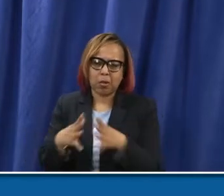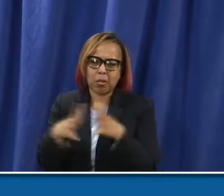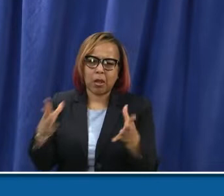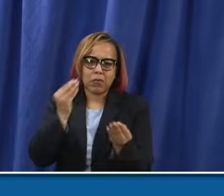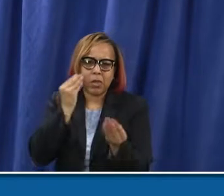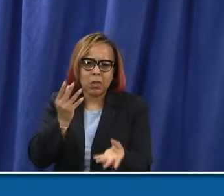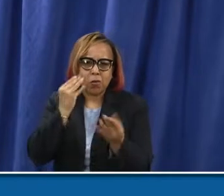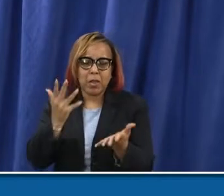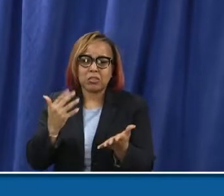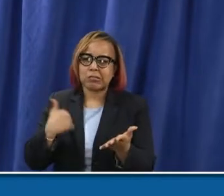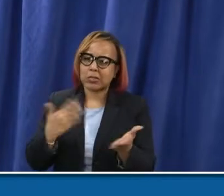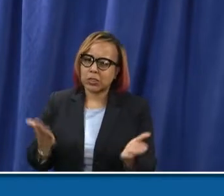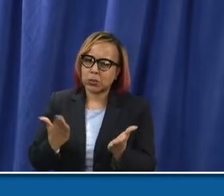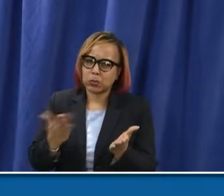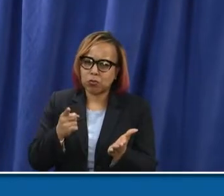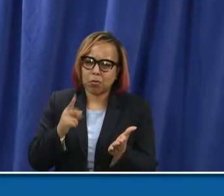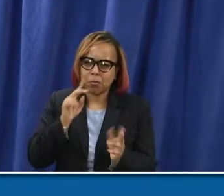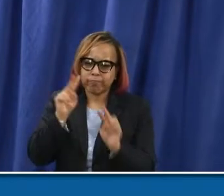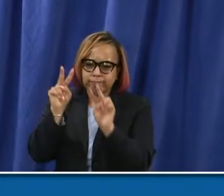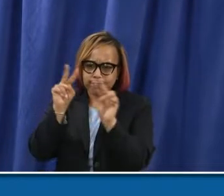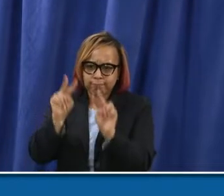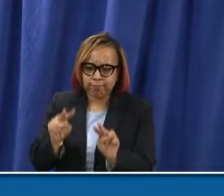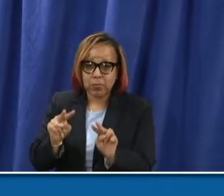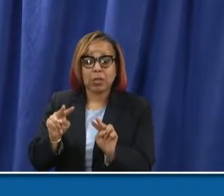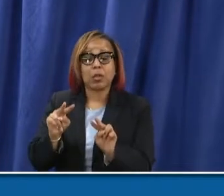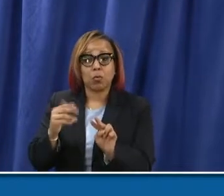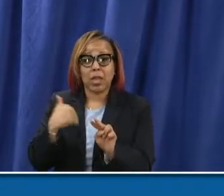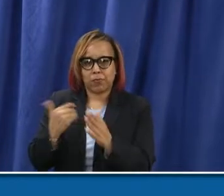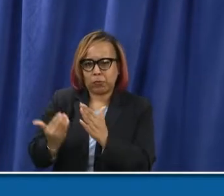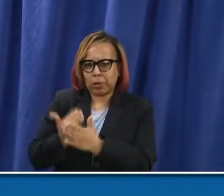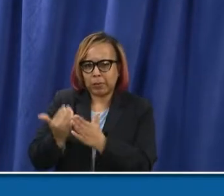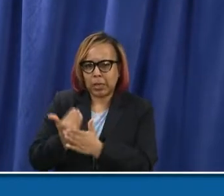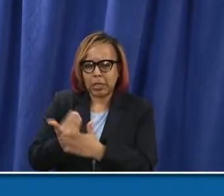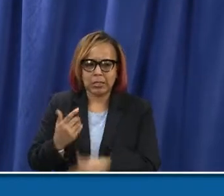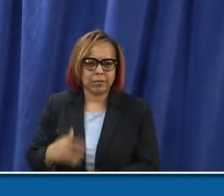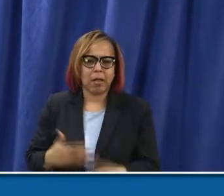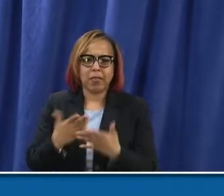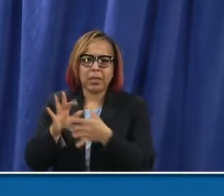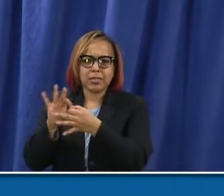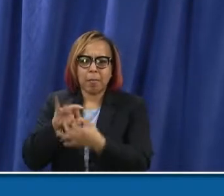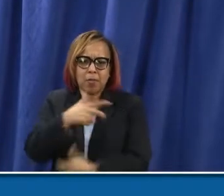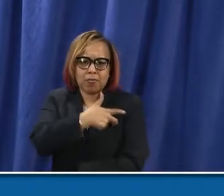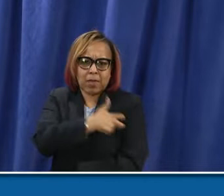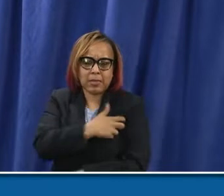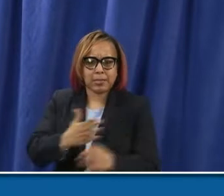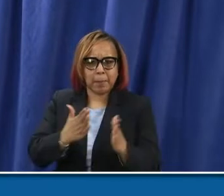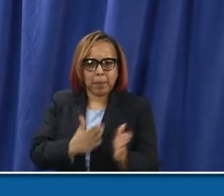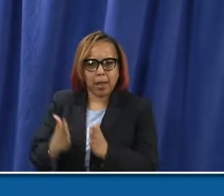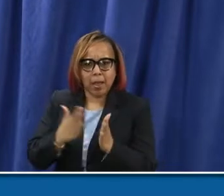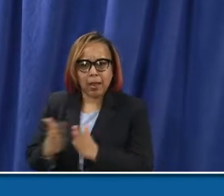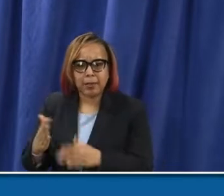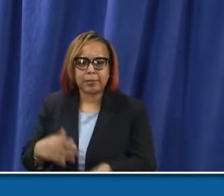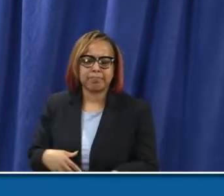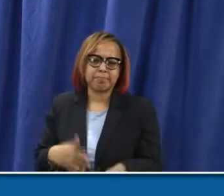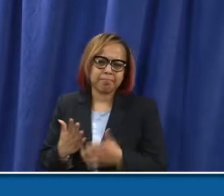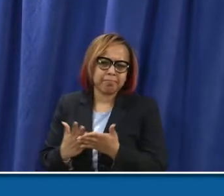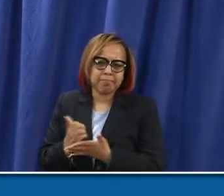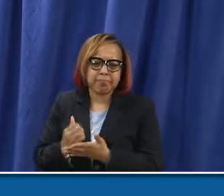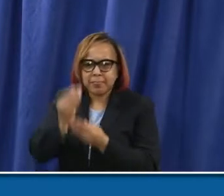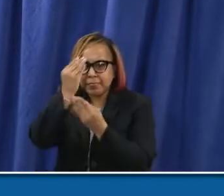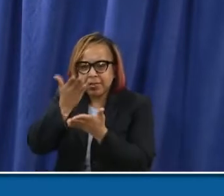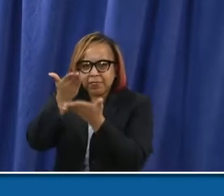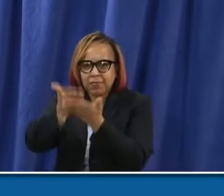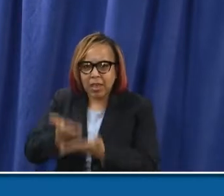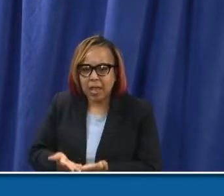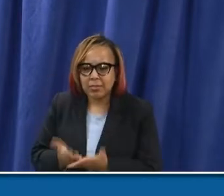and I really encourage you to explore this. We've got latest updates, we've got things about vaccine planning, get the facts,